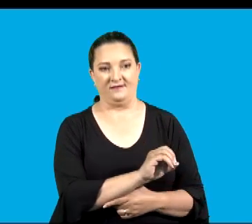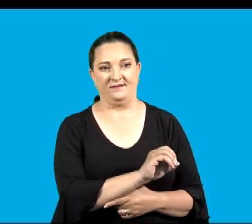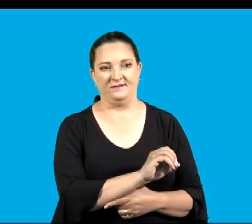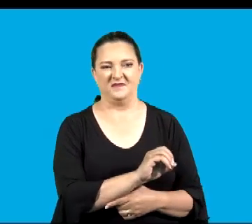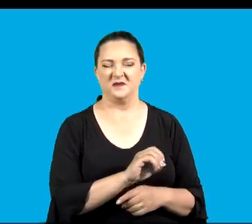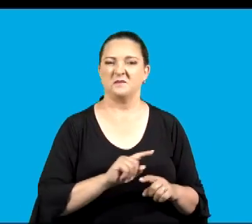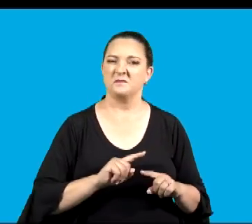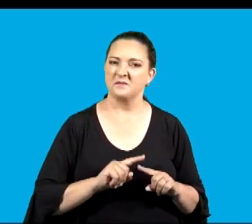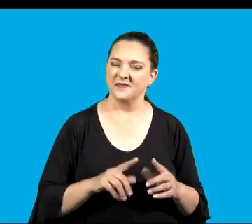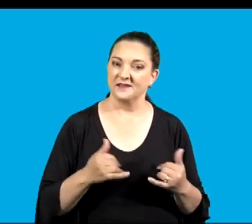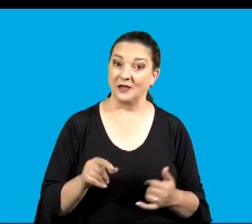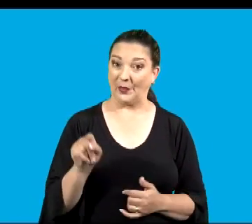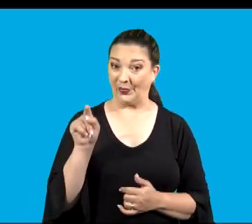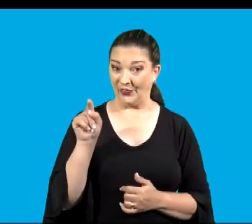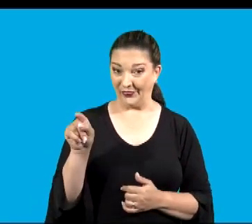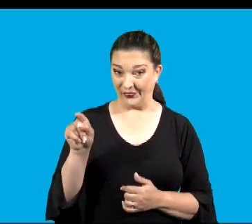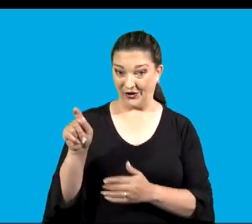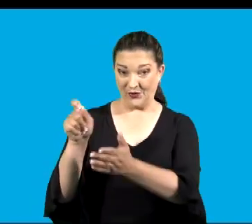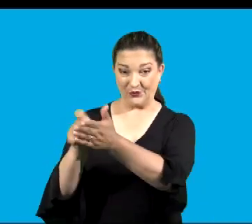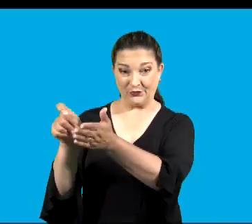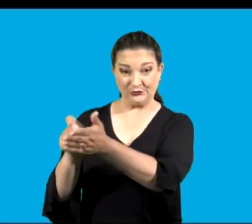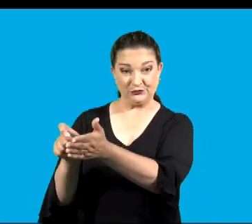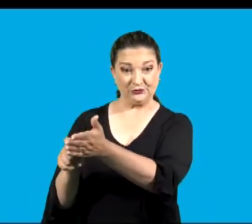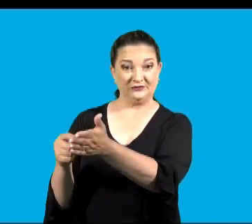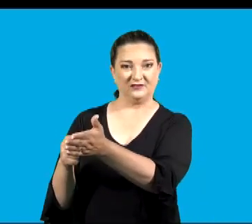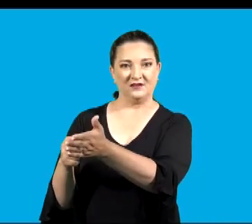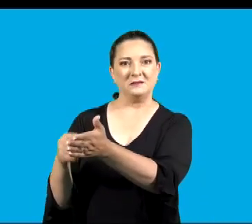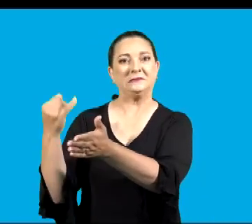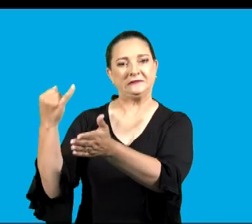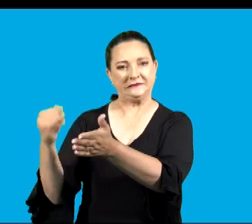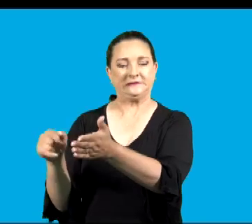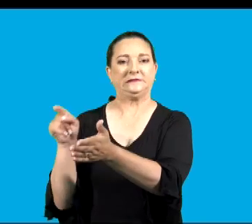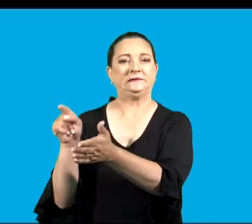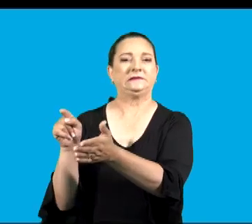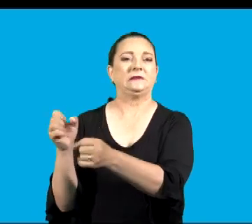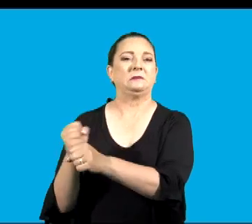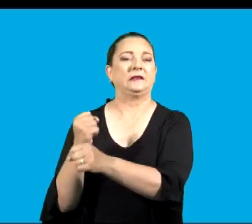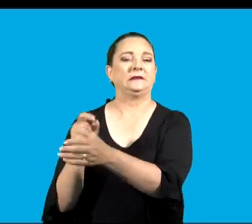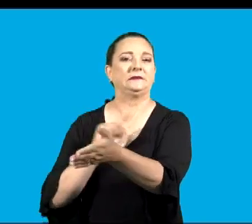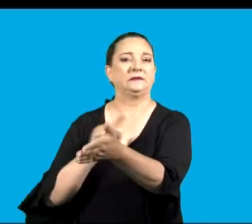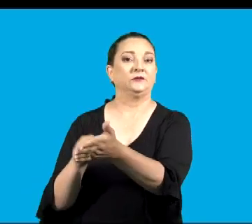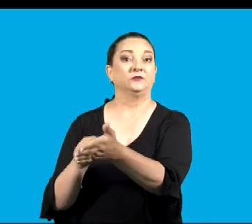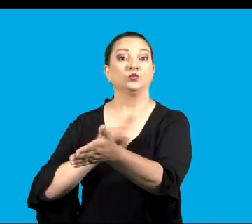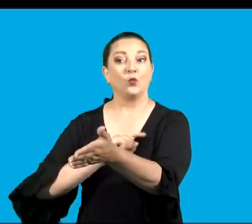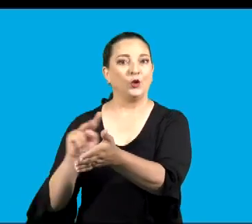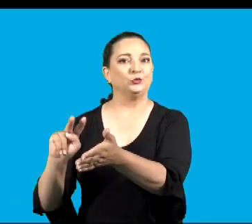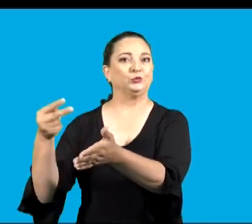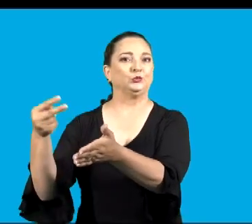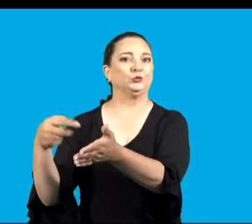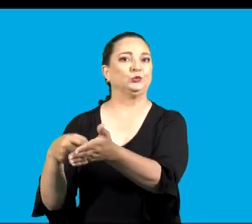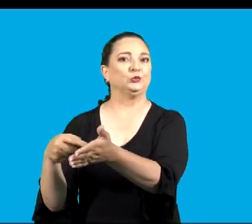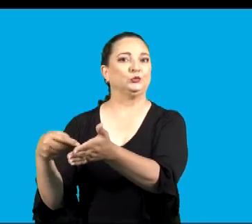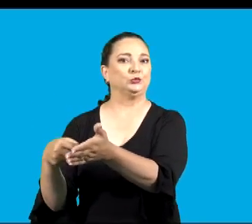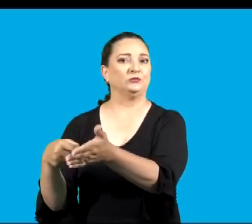580. However, when they recorded, they made an error. They recorded it